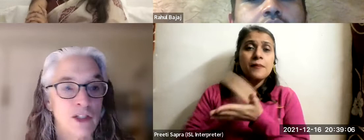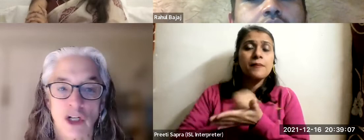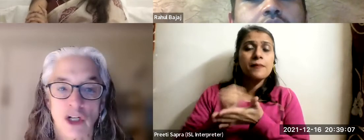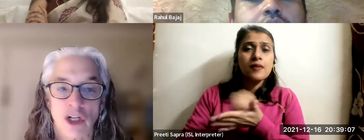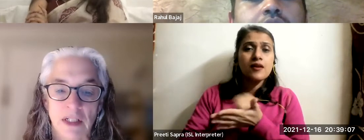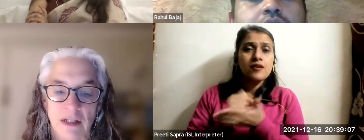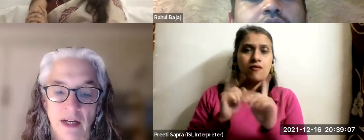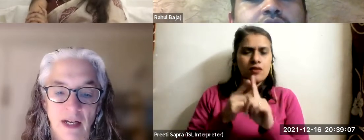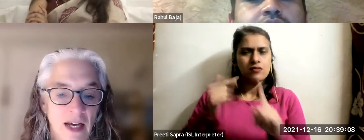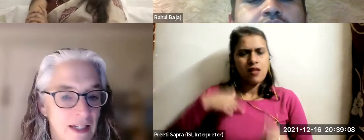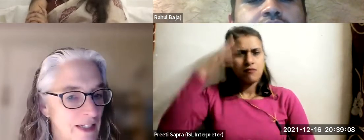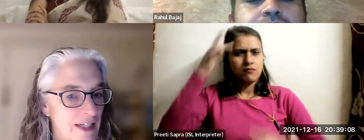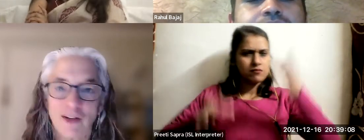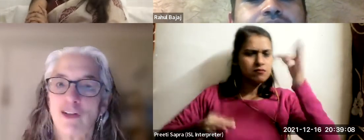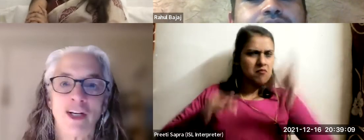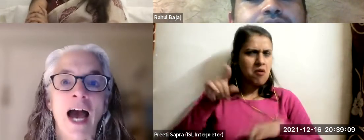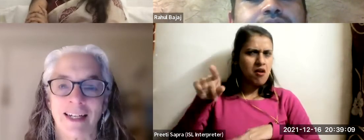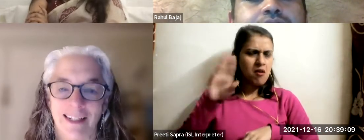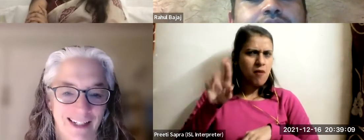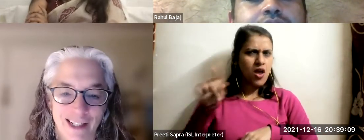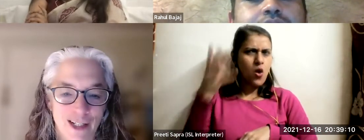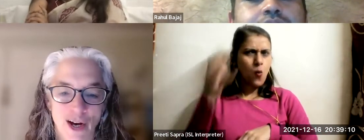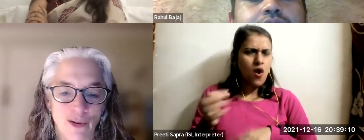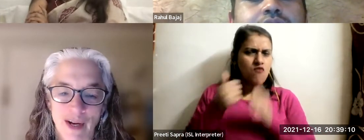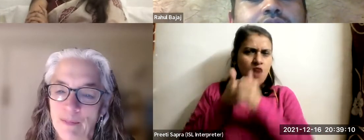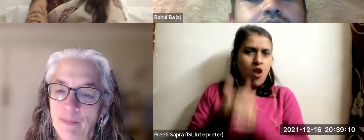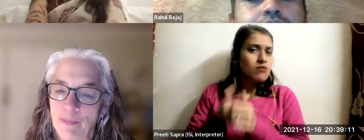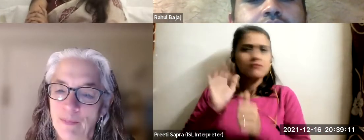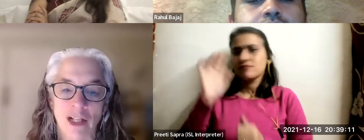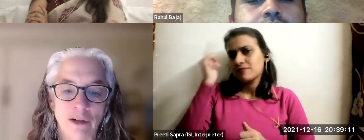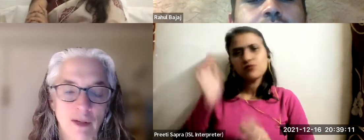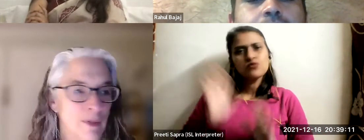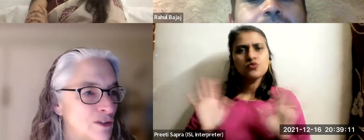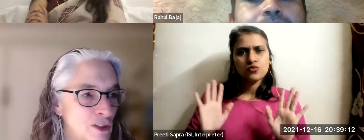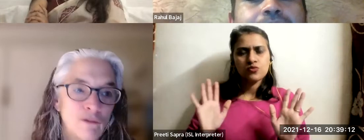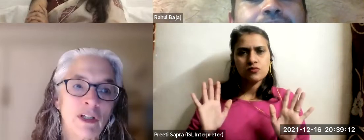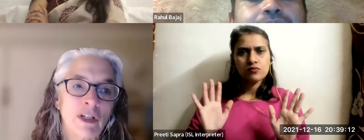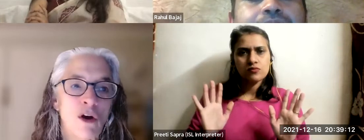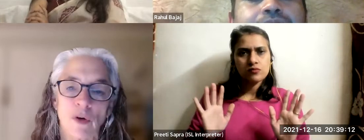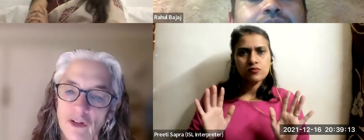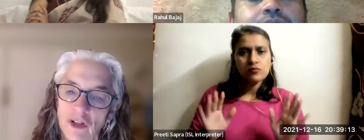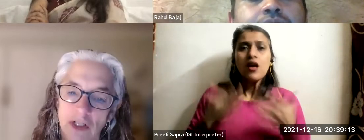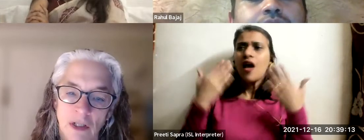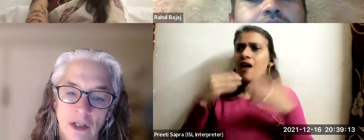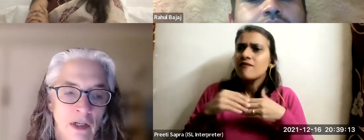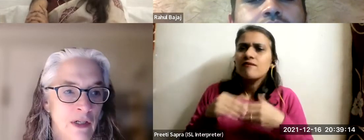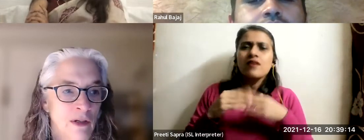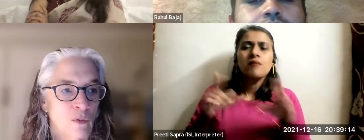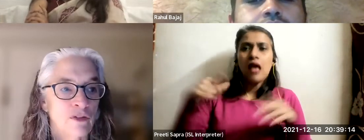not make judgment and give it all you got, and put it all out there, because you don't really know what's